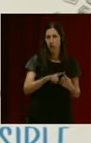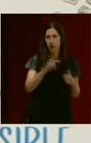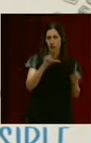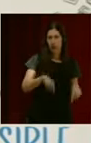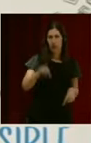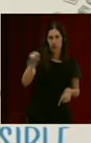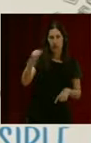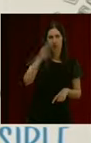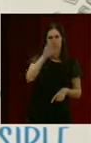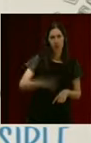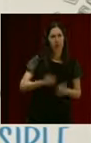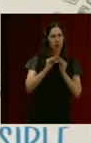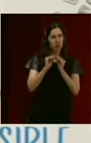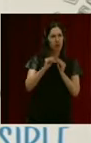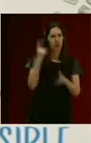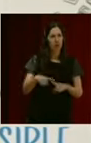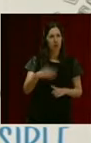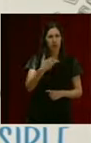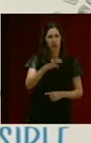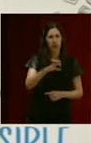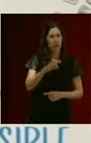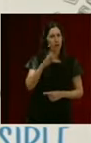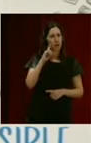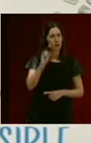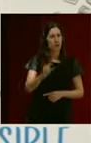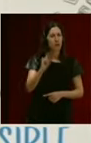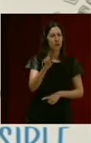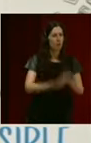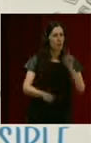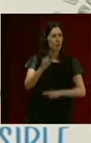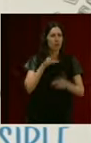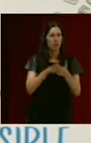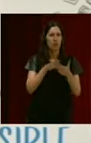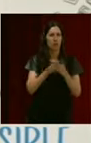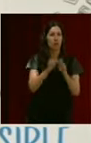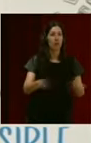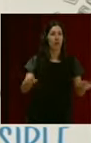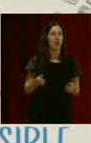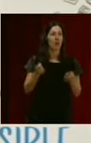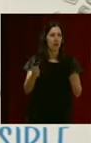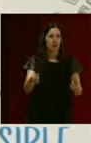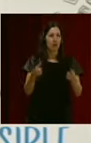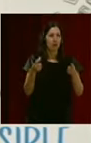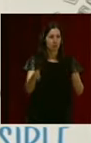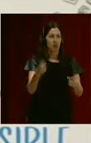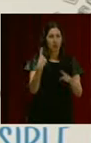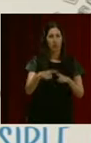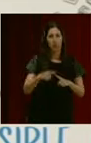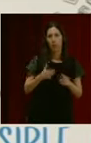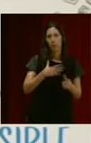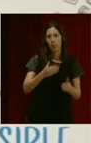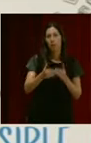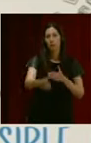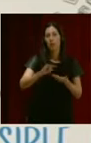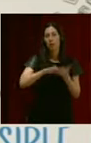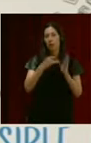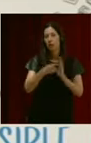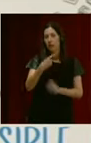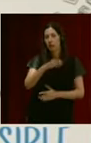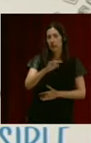first is that we have developed BCIs in Brazil too, and we have the same